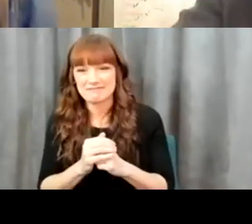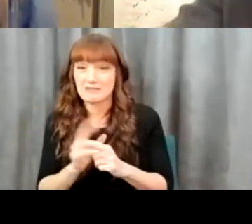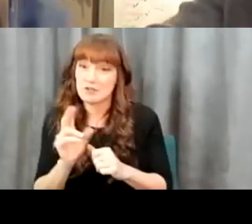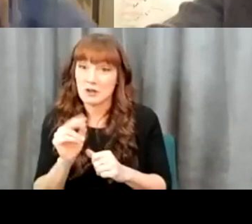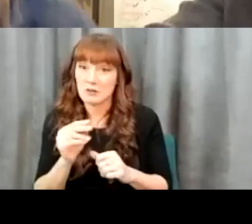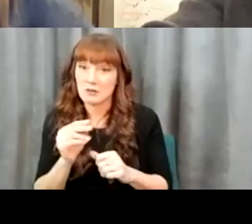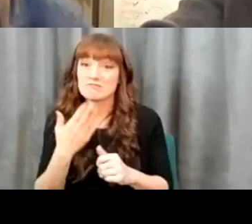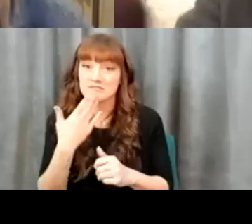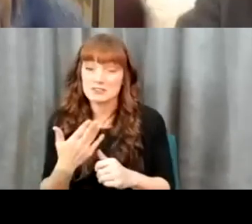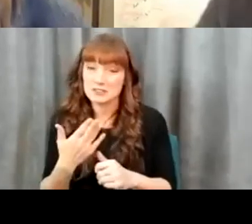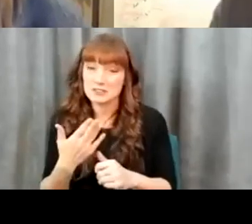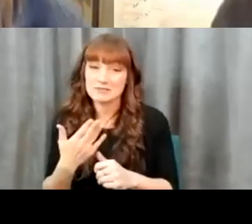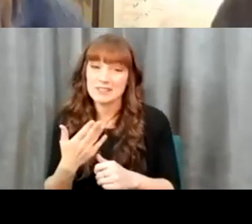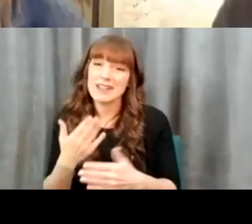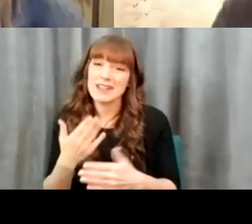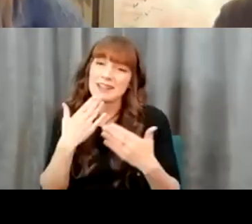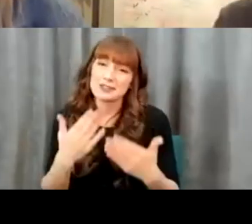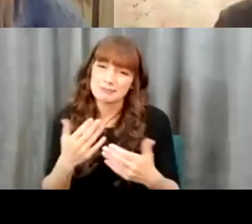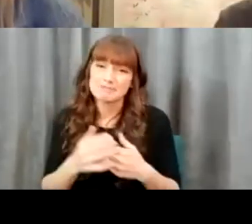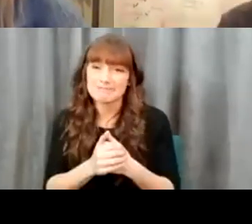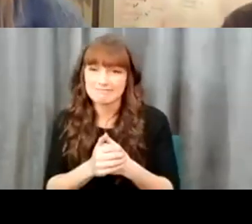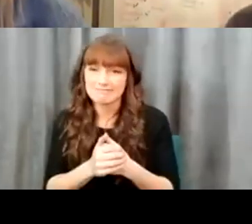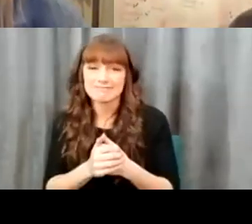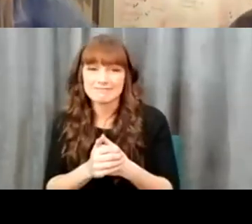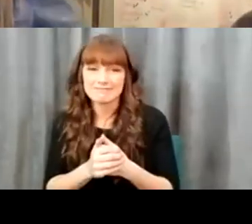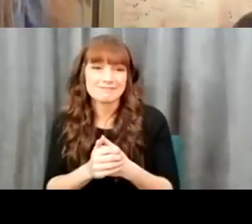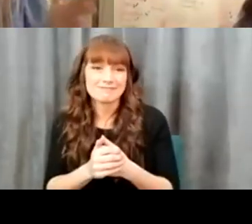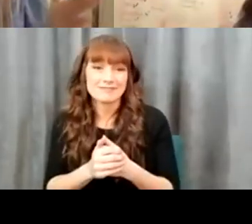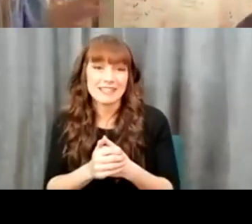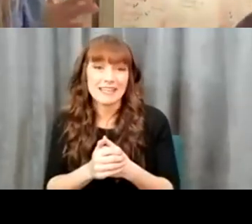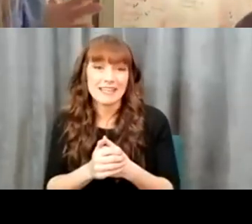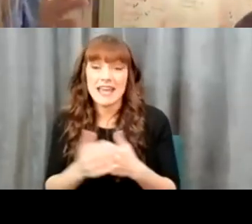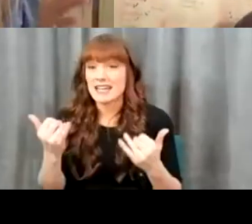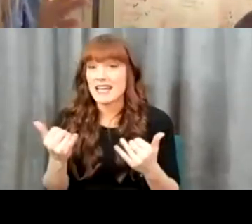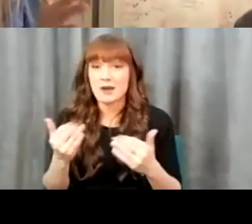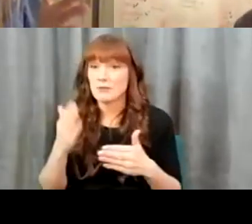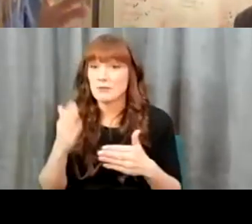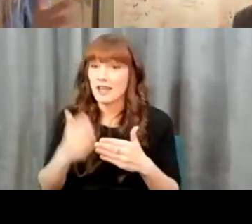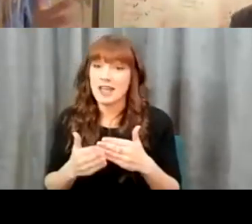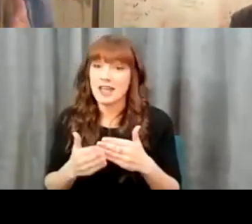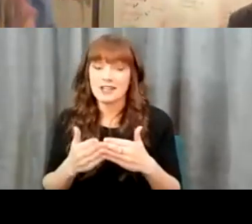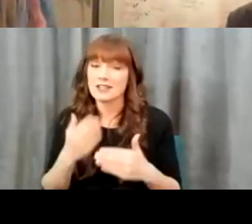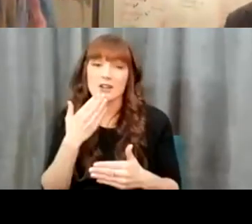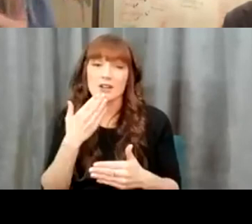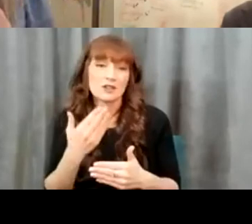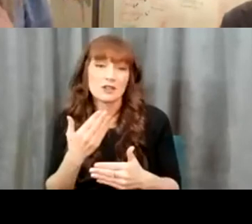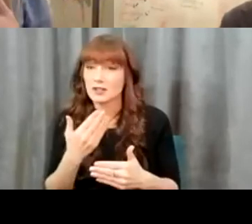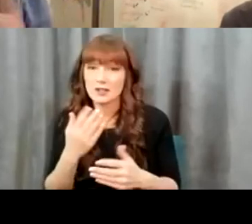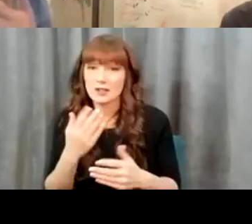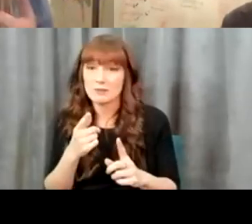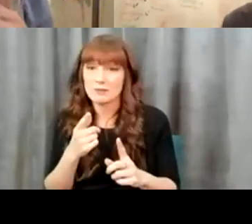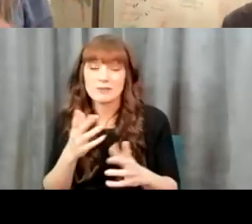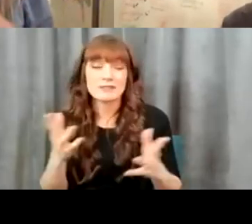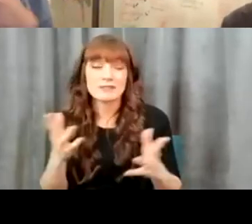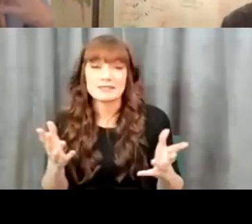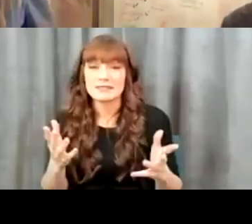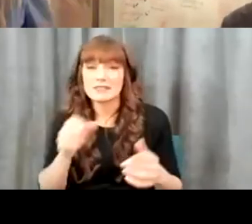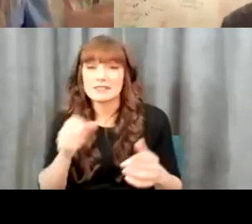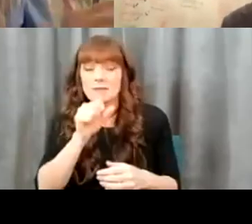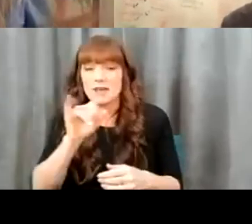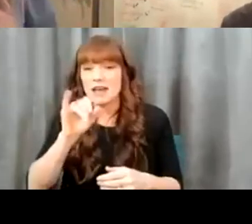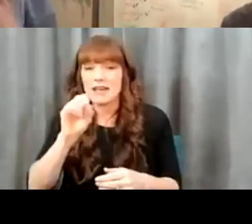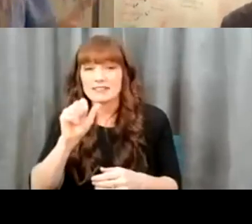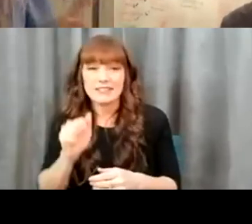No, that was great. Thank you so much. And I think that really leaves us on a good note. And something that I love about the ISA is